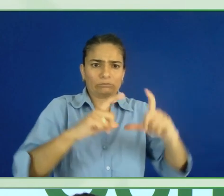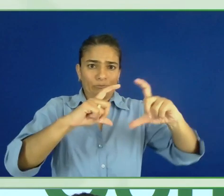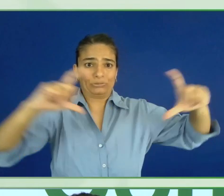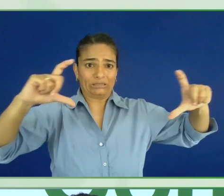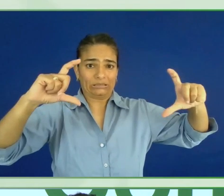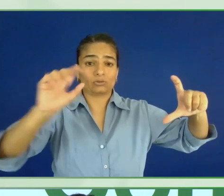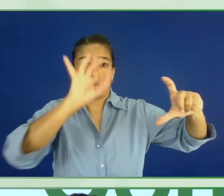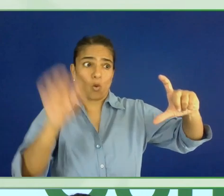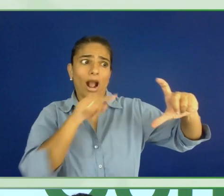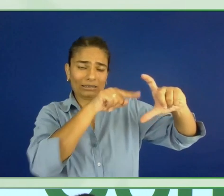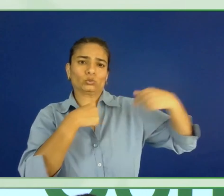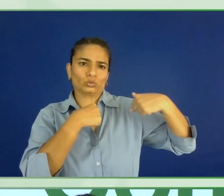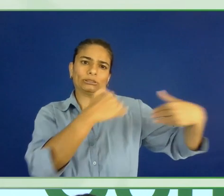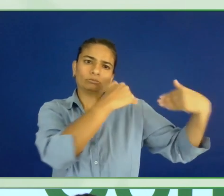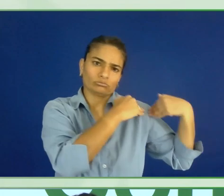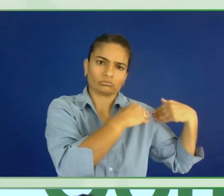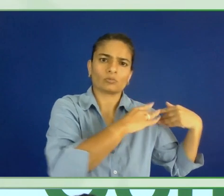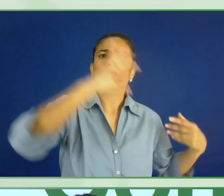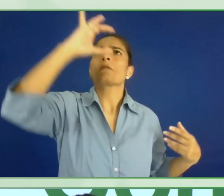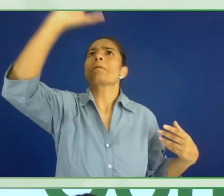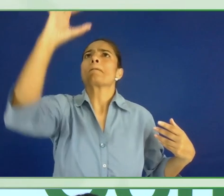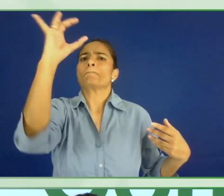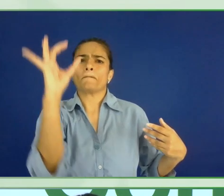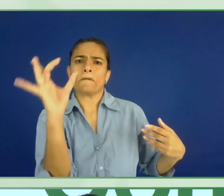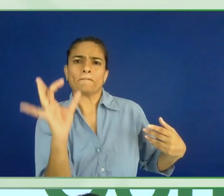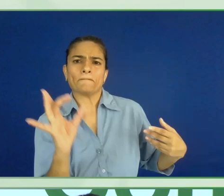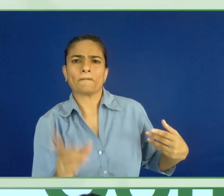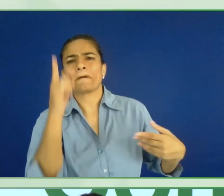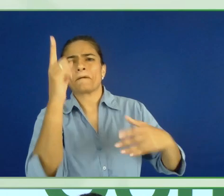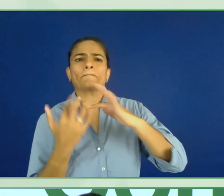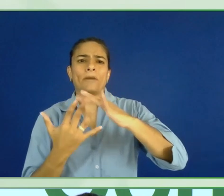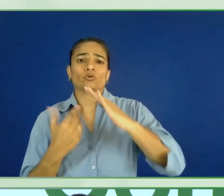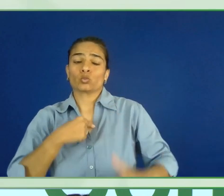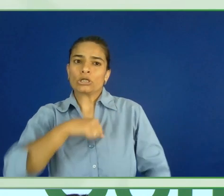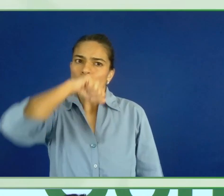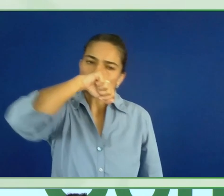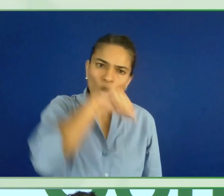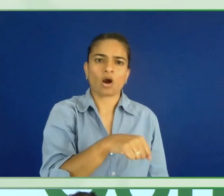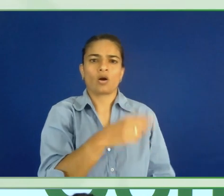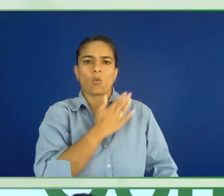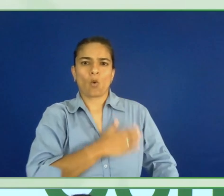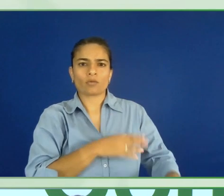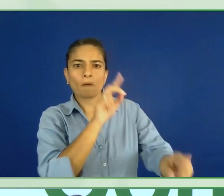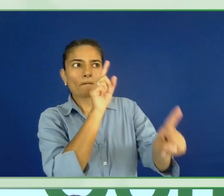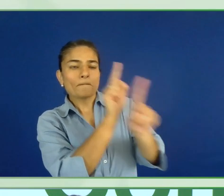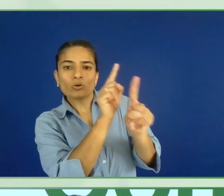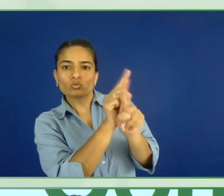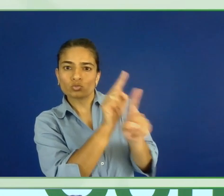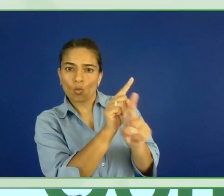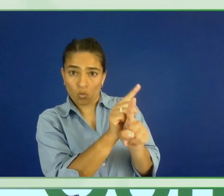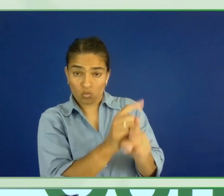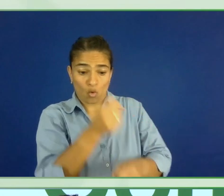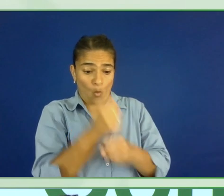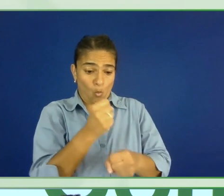we feel that we can have impacts. By facilitating mentorships between job seekers and employers in